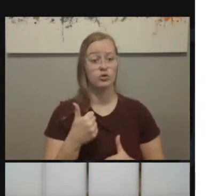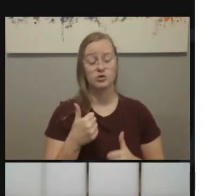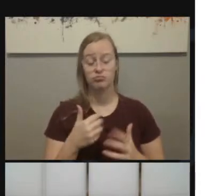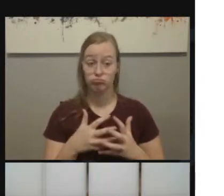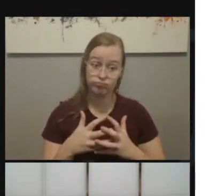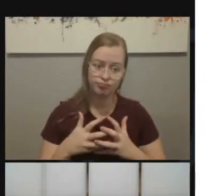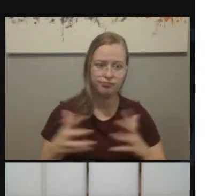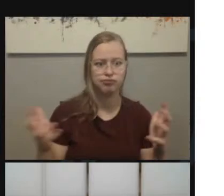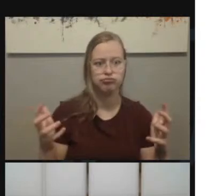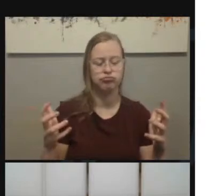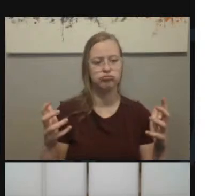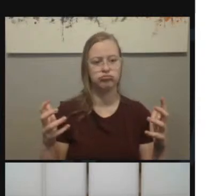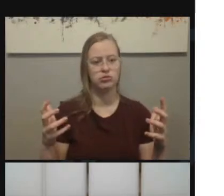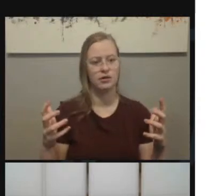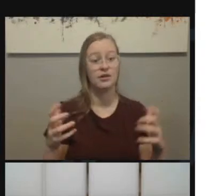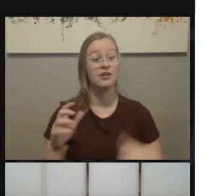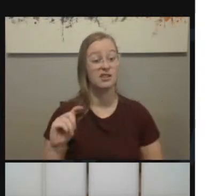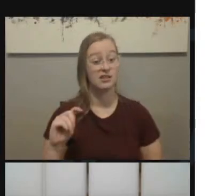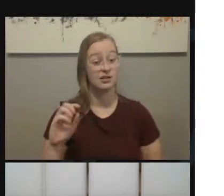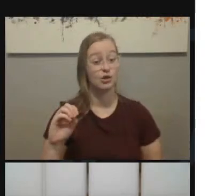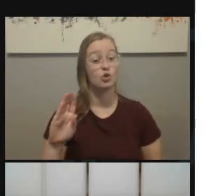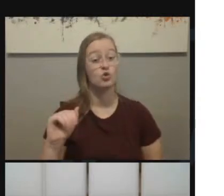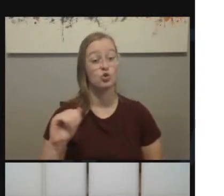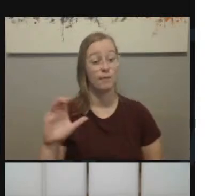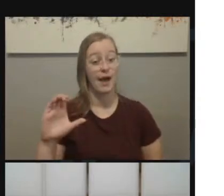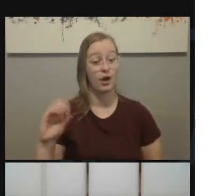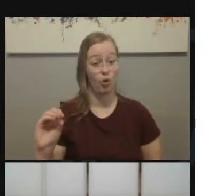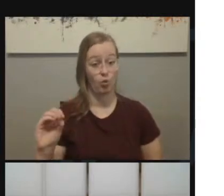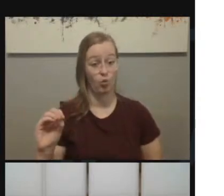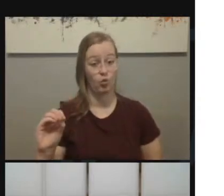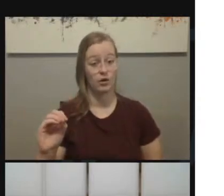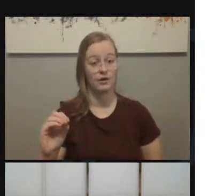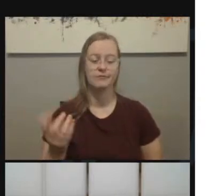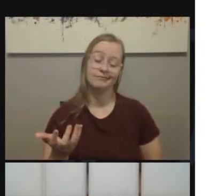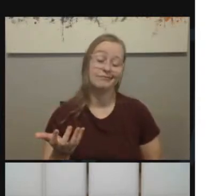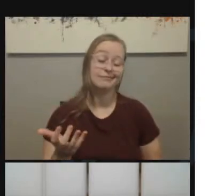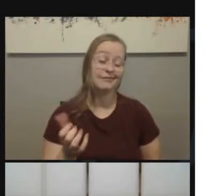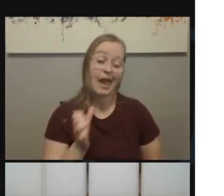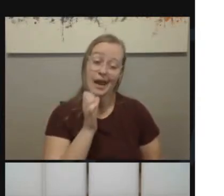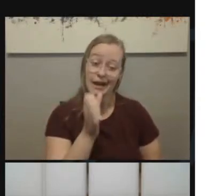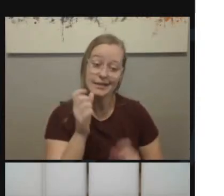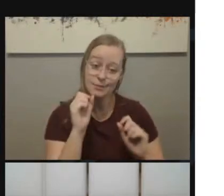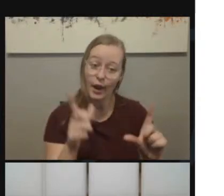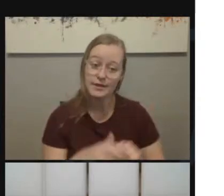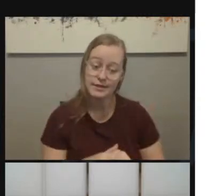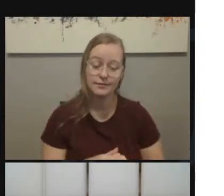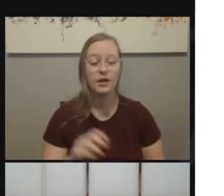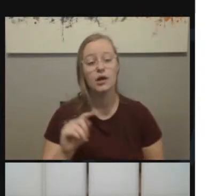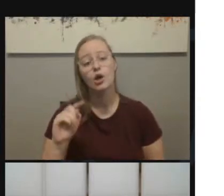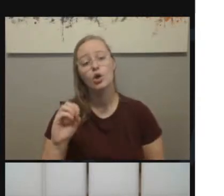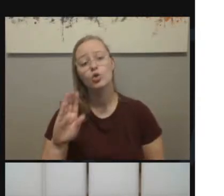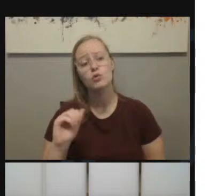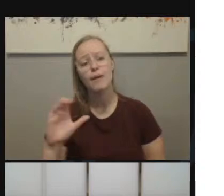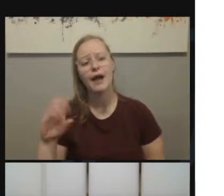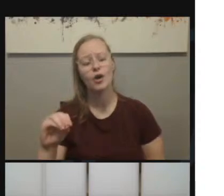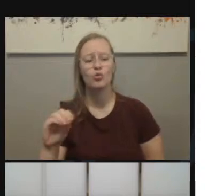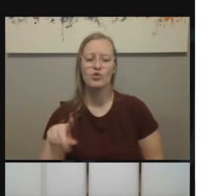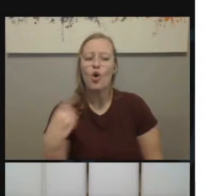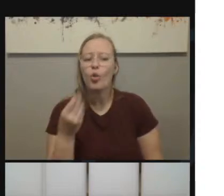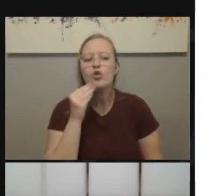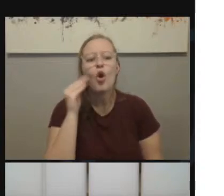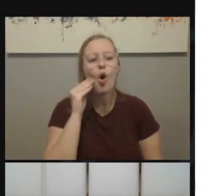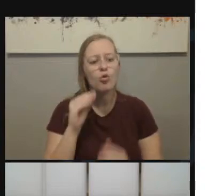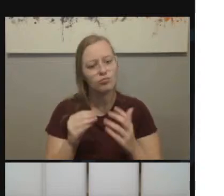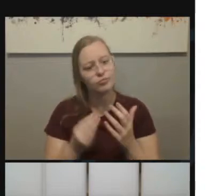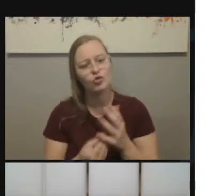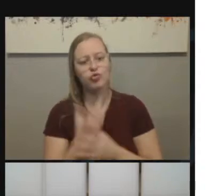voluminously, tobacco. Well, that's not surprising. Tobacco was the only homegrown product in